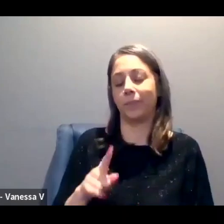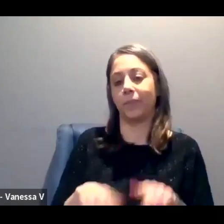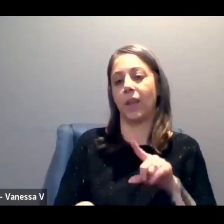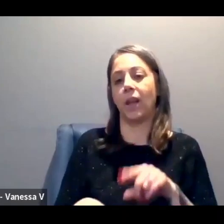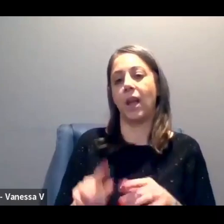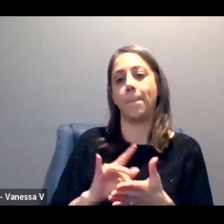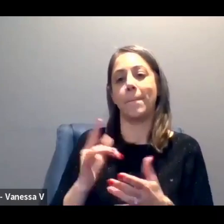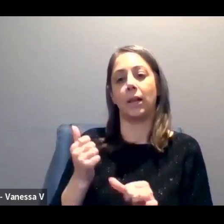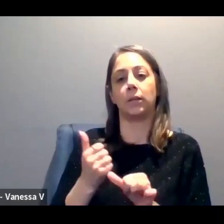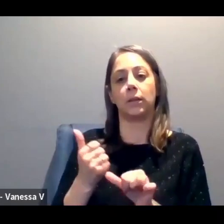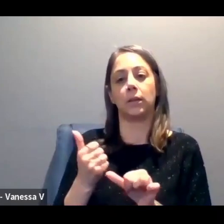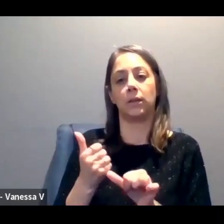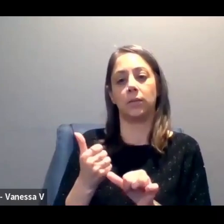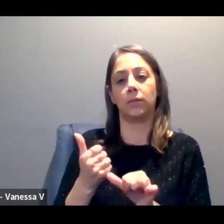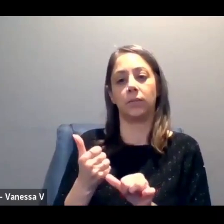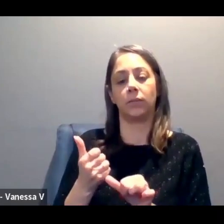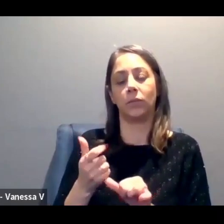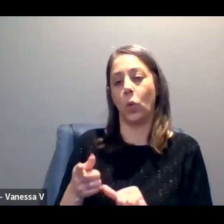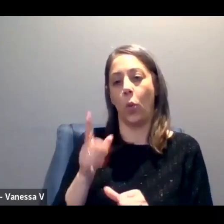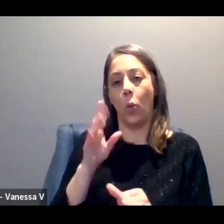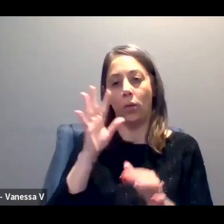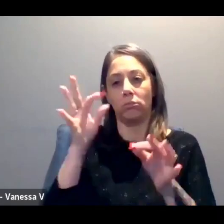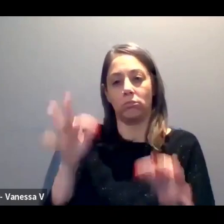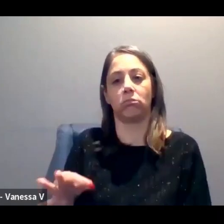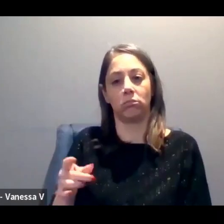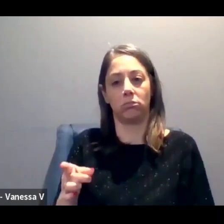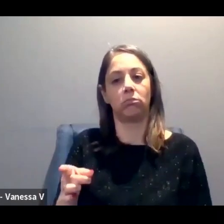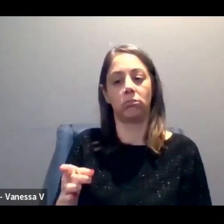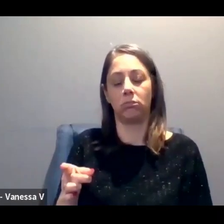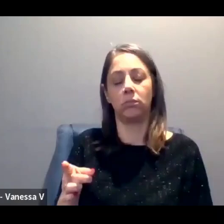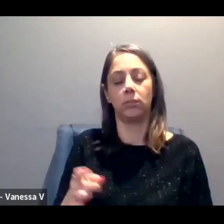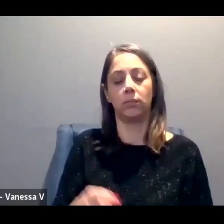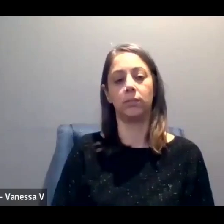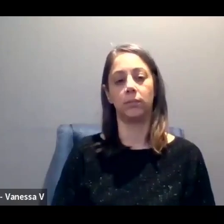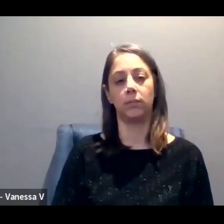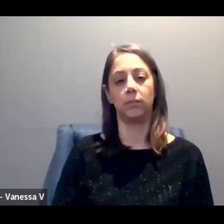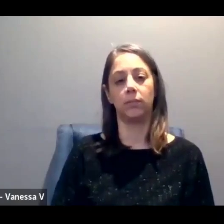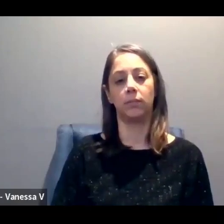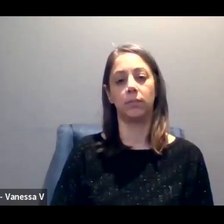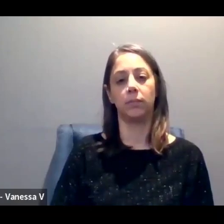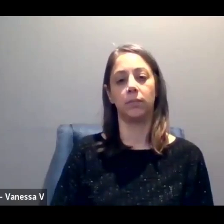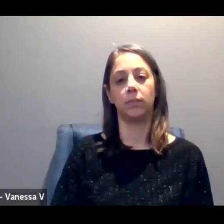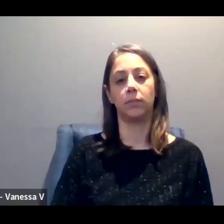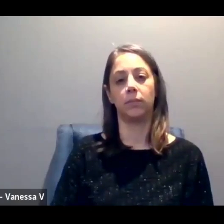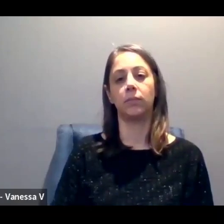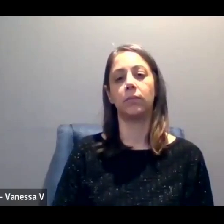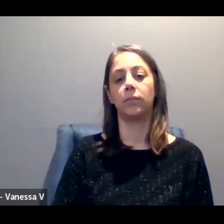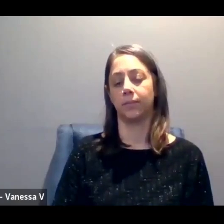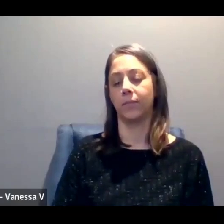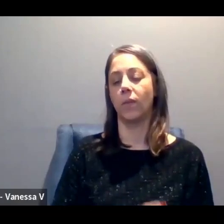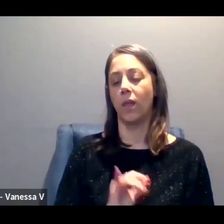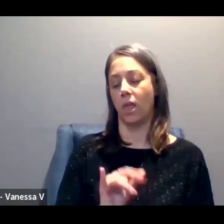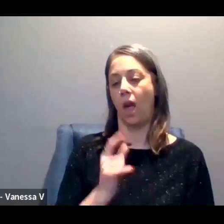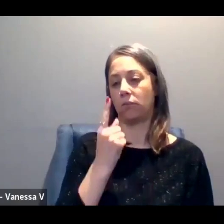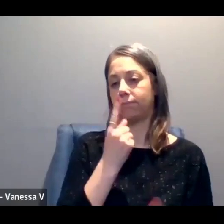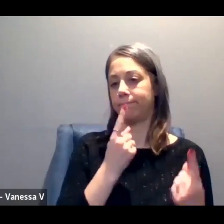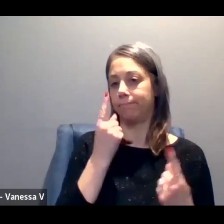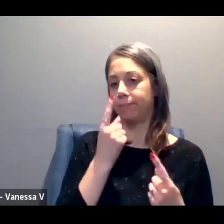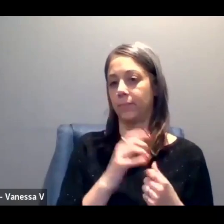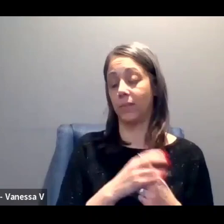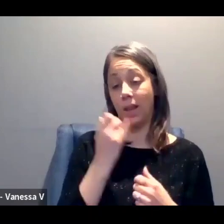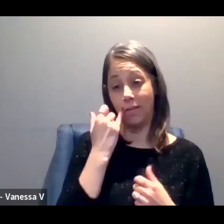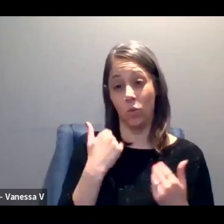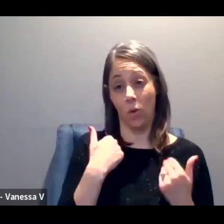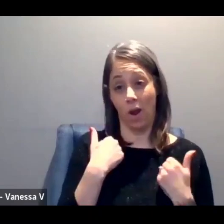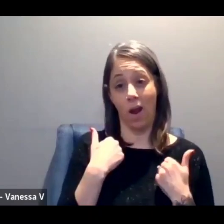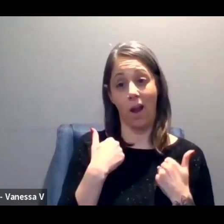medical assistance is kind of going to dictate that at that point. So that's another thing. If you do have the means,